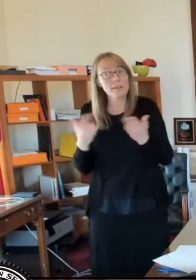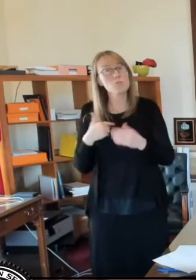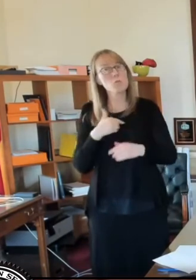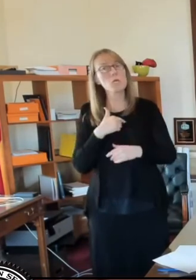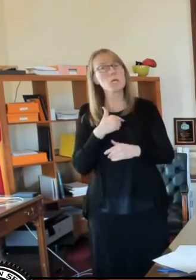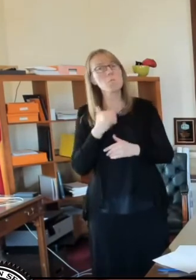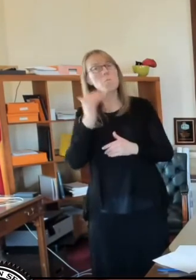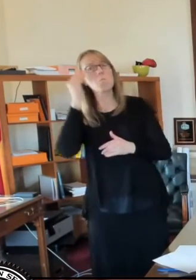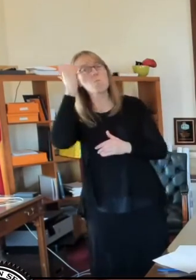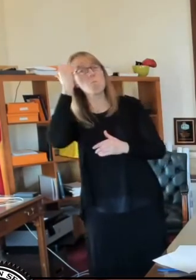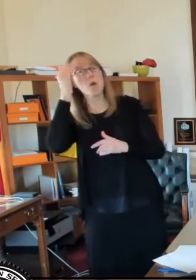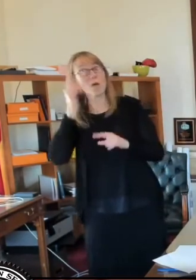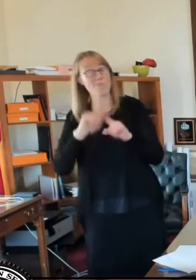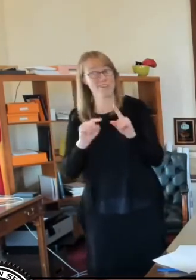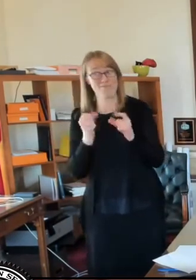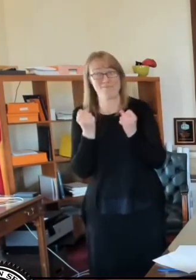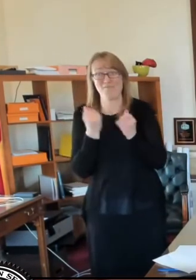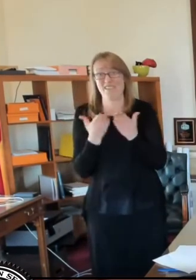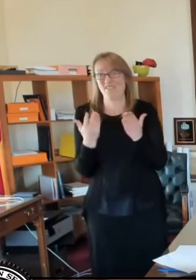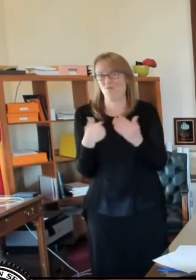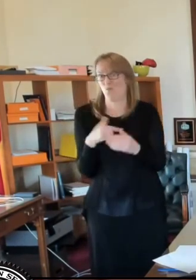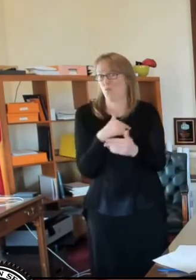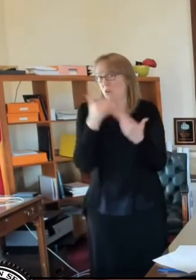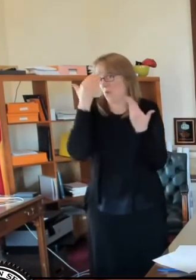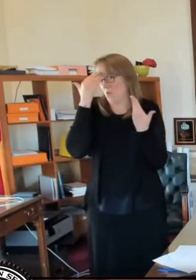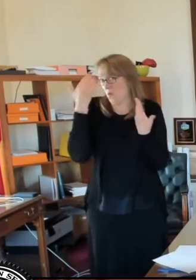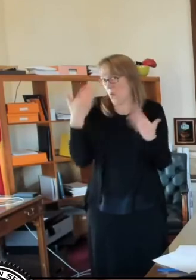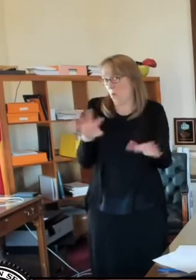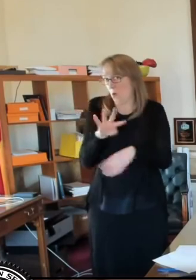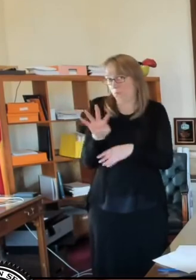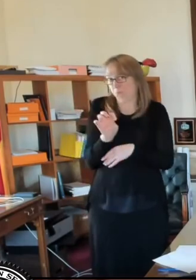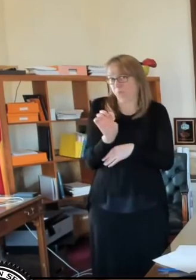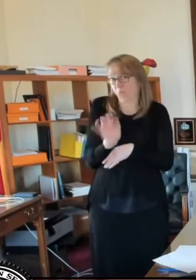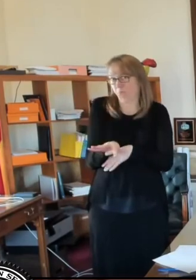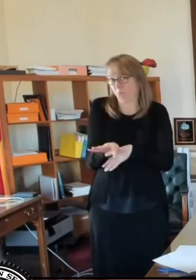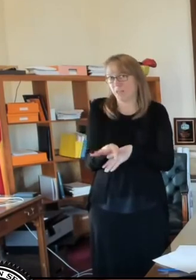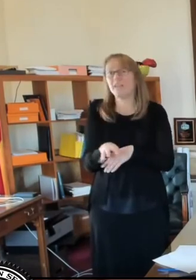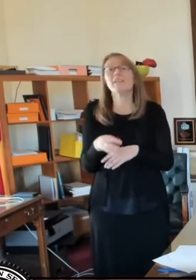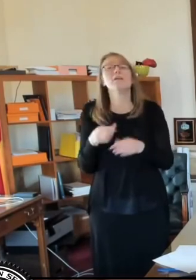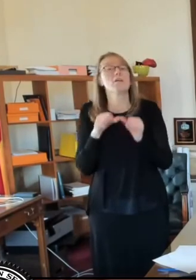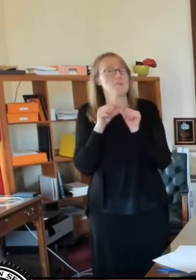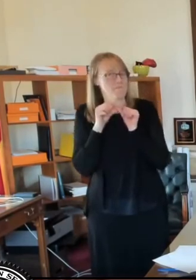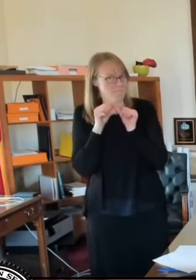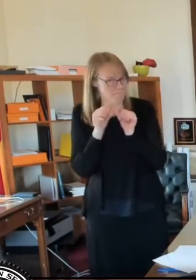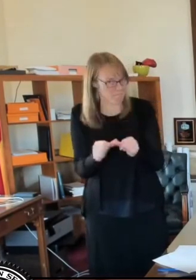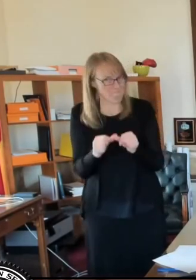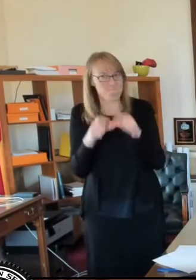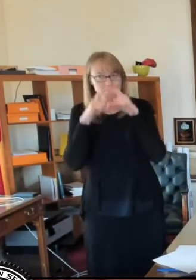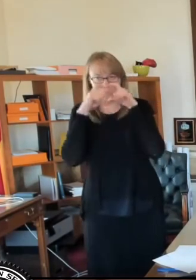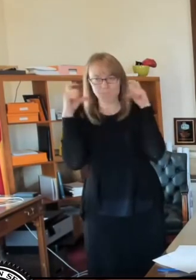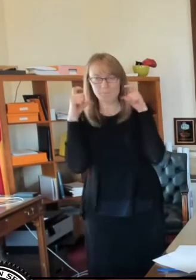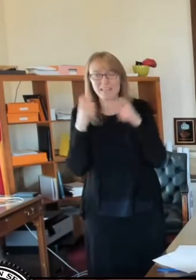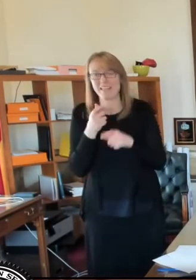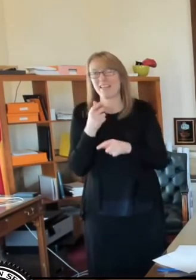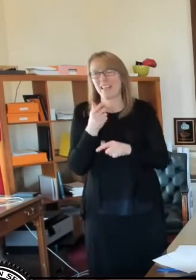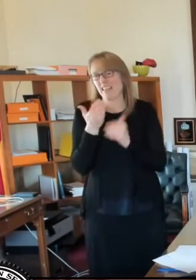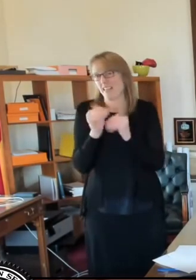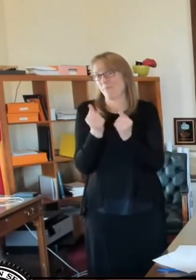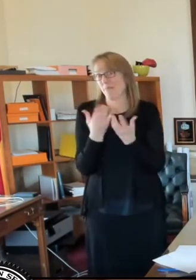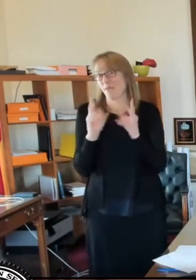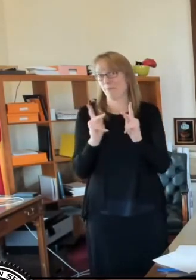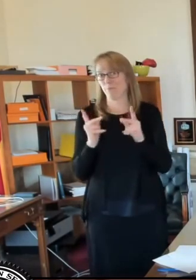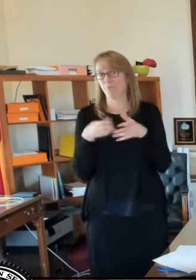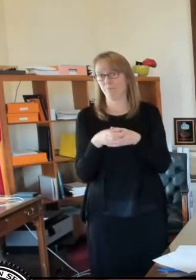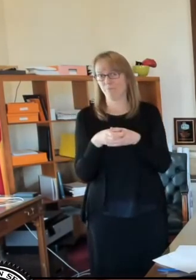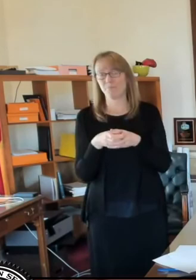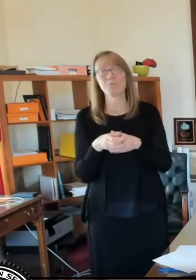wearing, social distancing, keeping your group small. So thank you all for being with us today. On Wednesday, we should be back and talk with you.